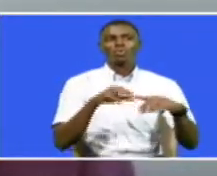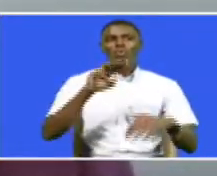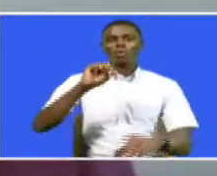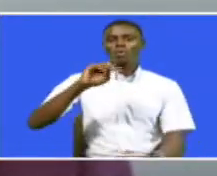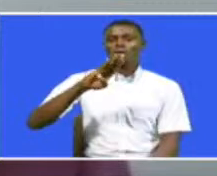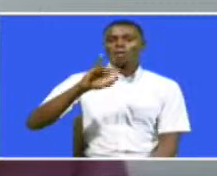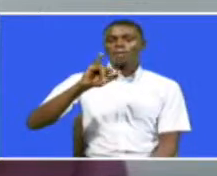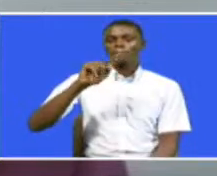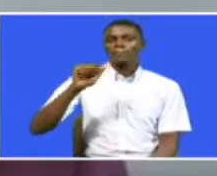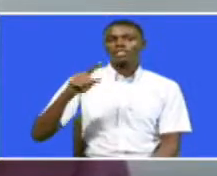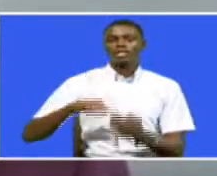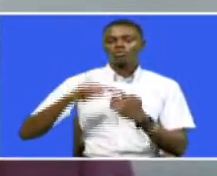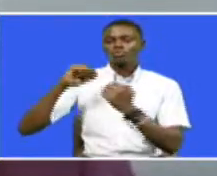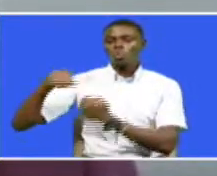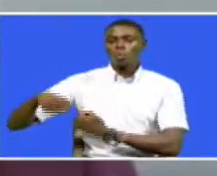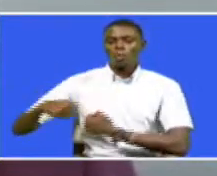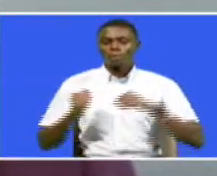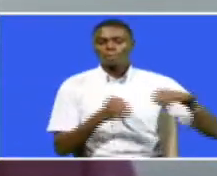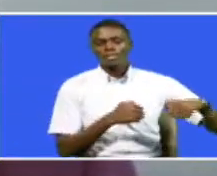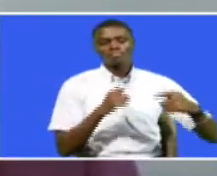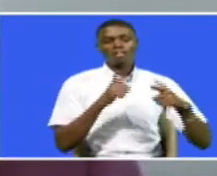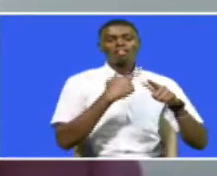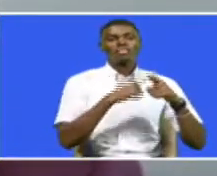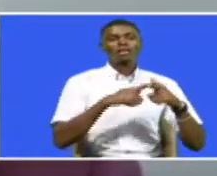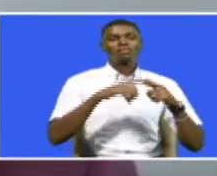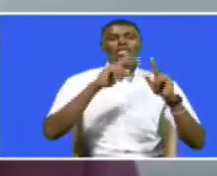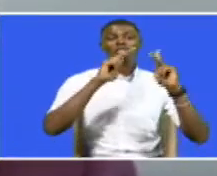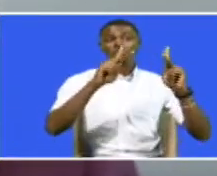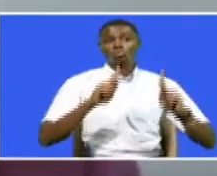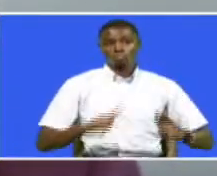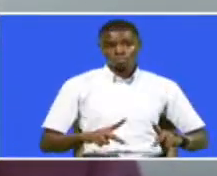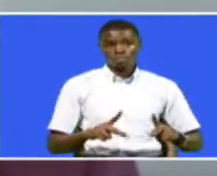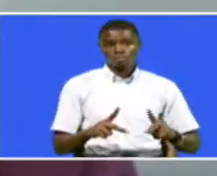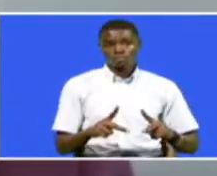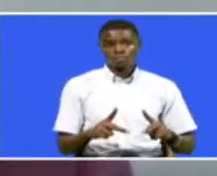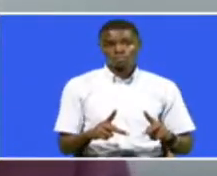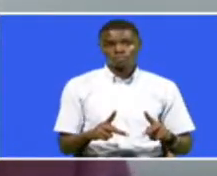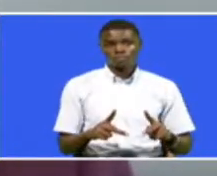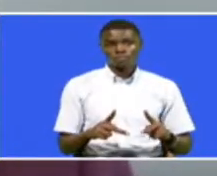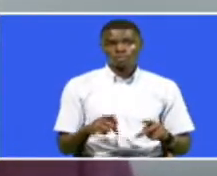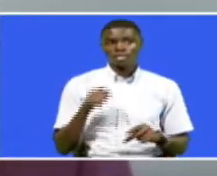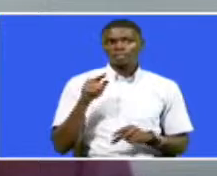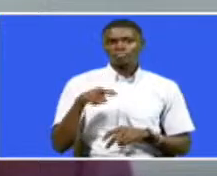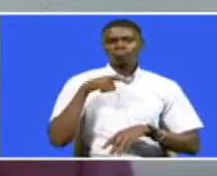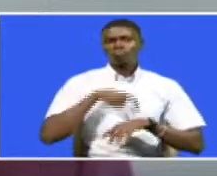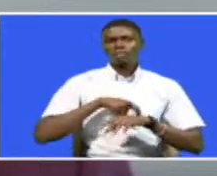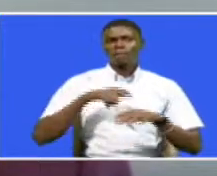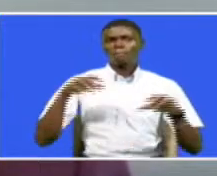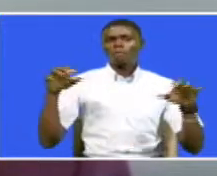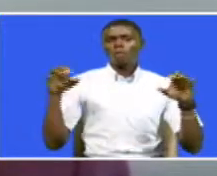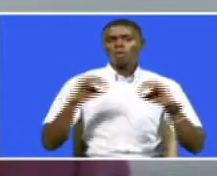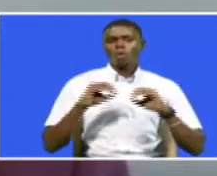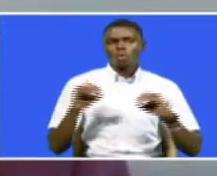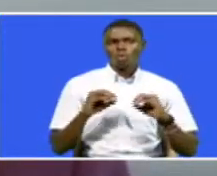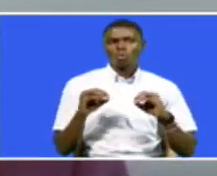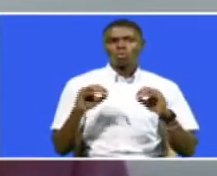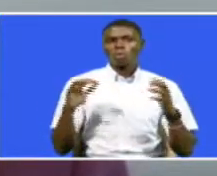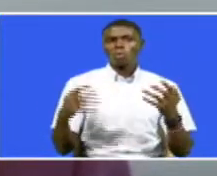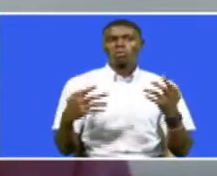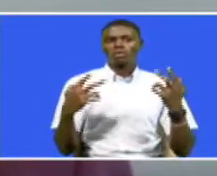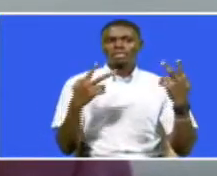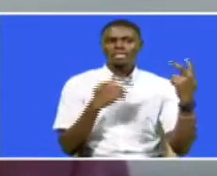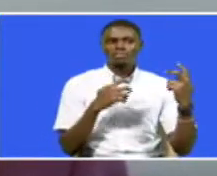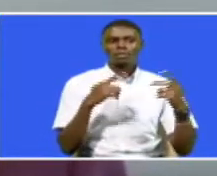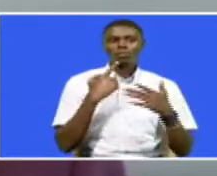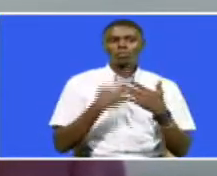from Mbita to Homa Bay, then to Kisumu. That means you could not time or predict at